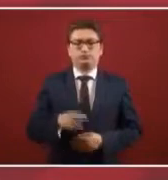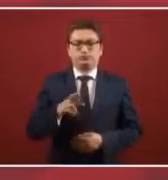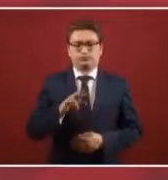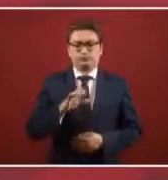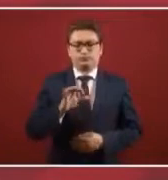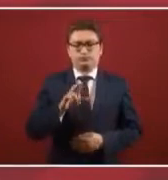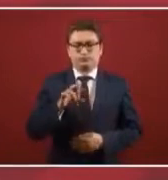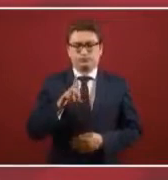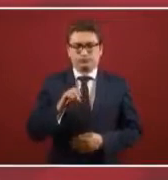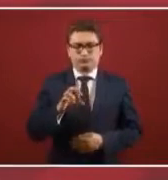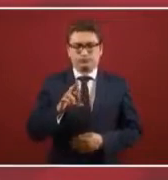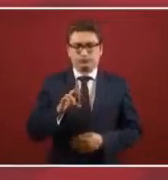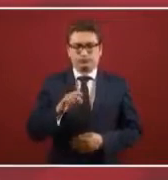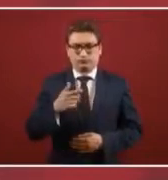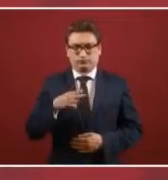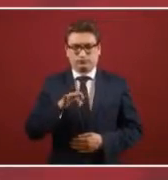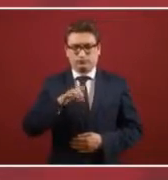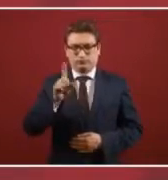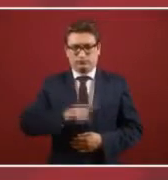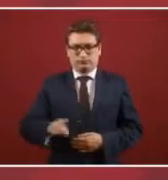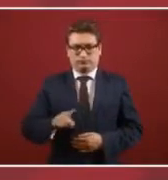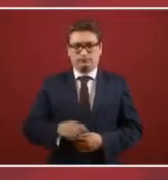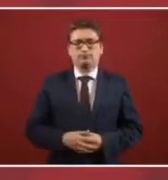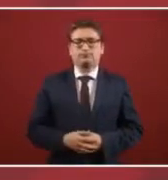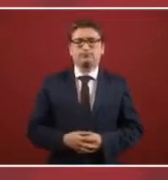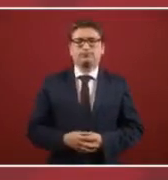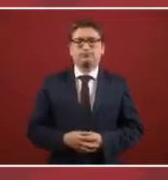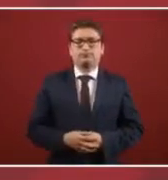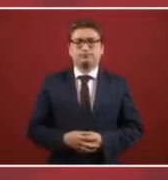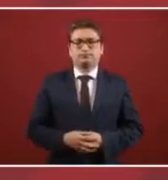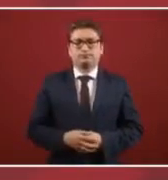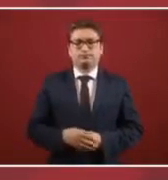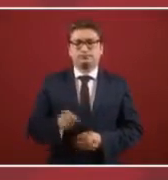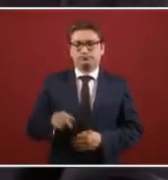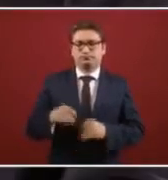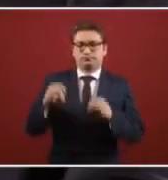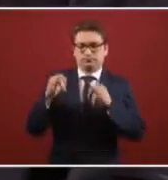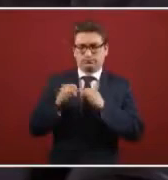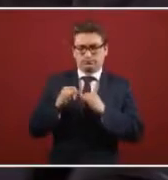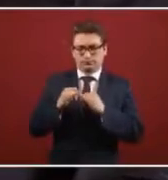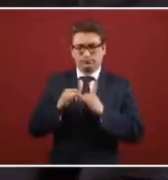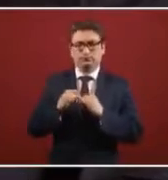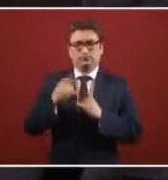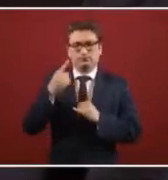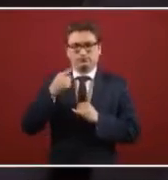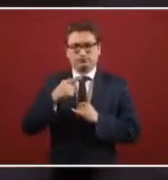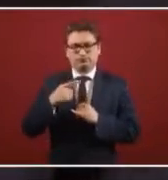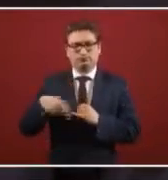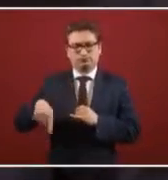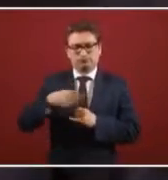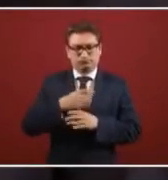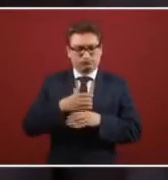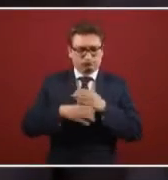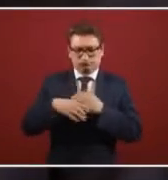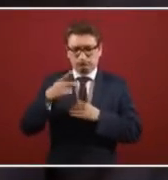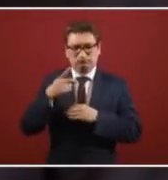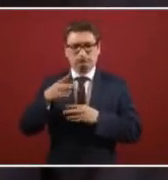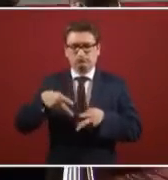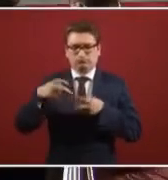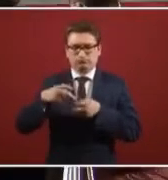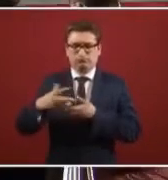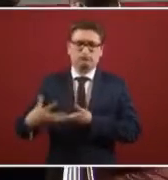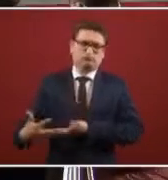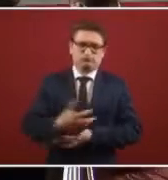Ricardo Rodríguez Ricardo Rodriguez, para in este order instituto para for the devolverle al pueblo lo institute robado. to return Entonces, to the people le that damos